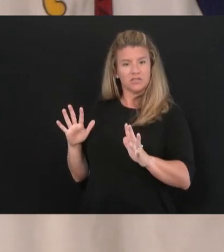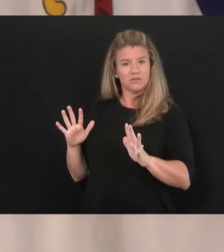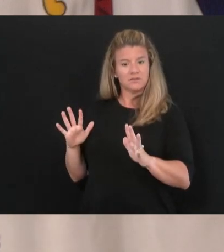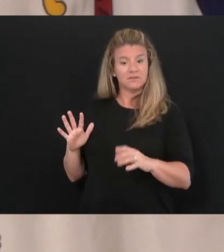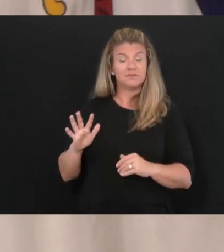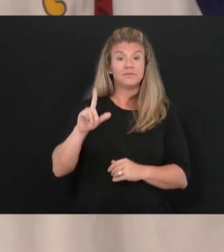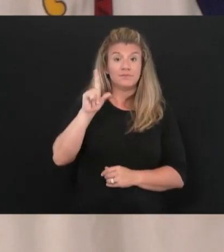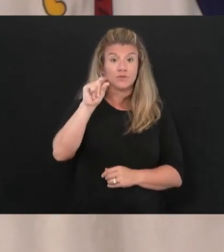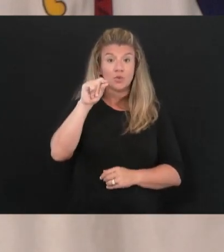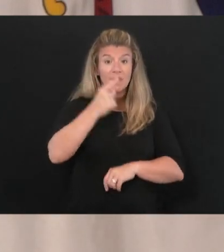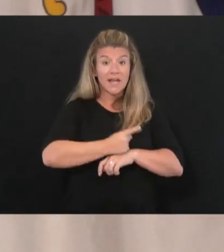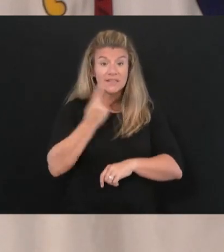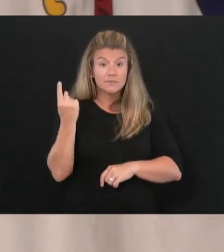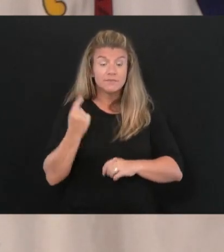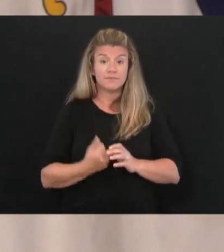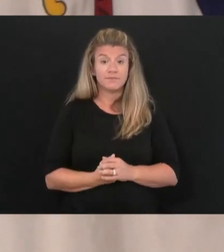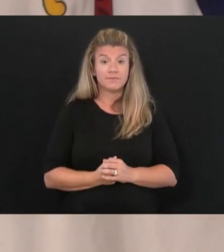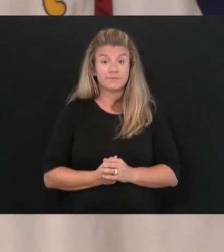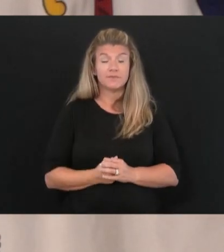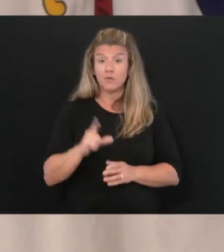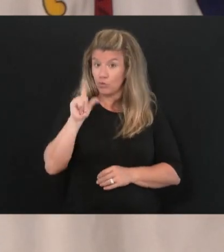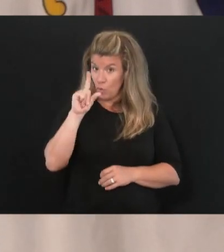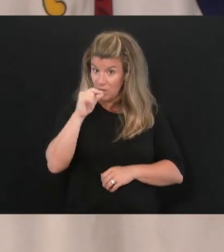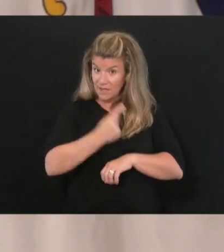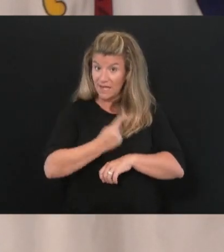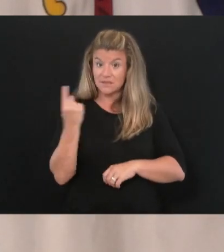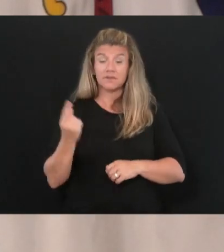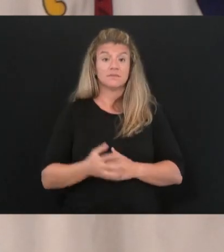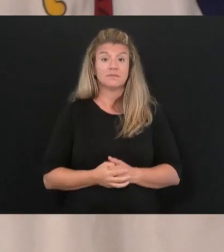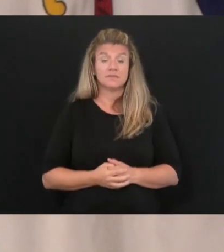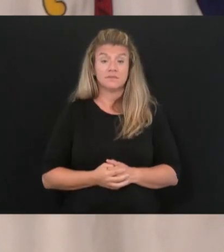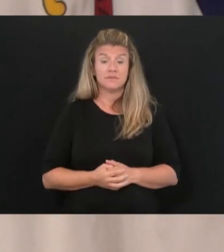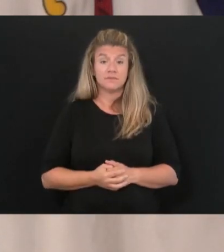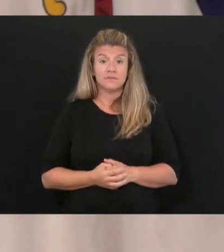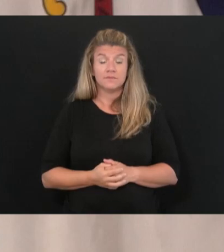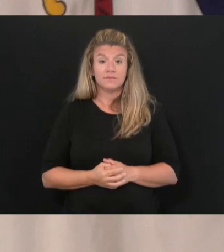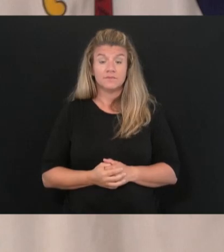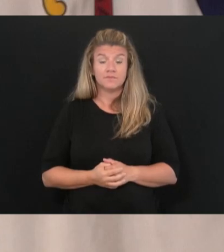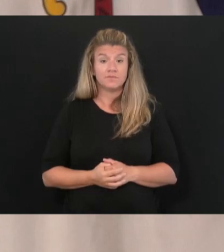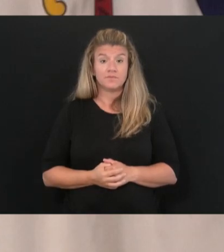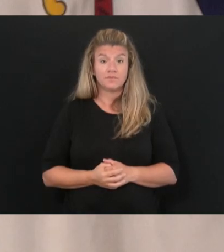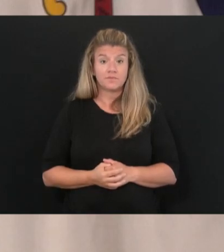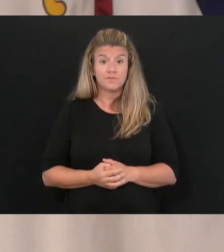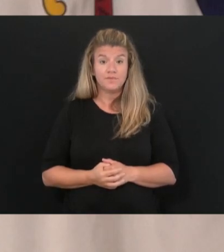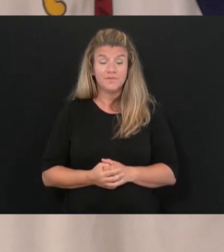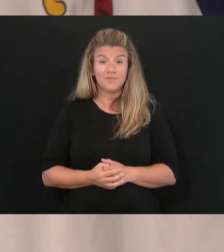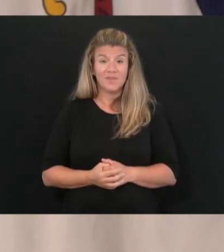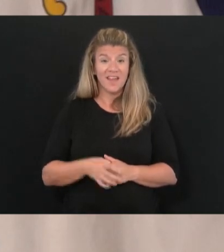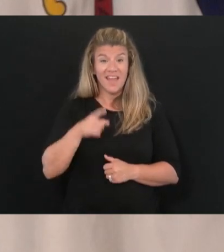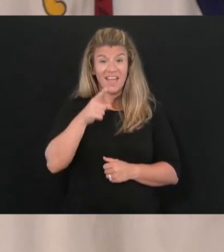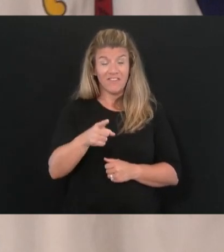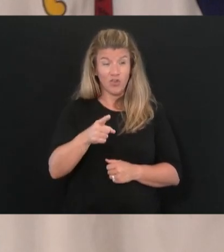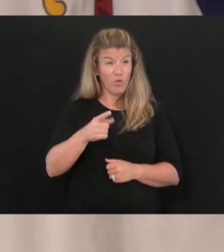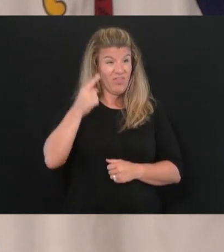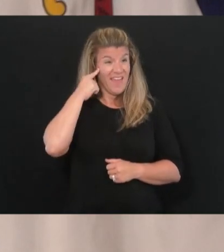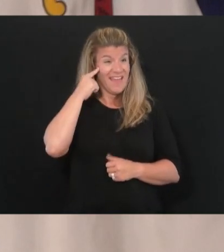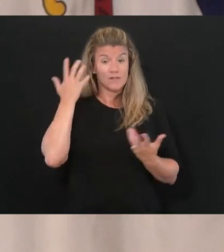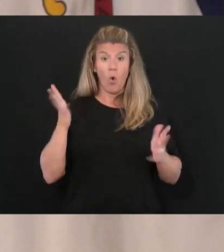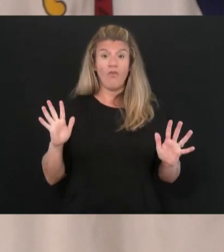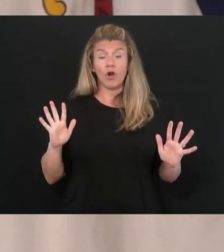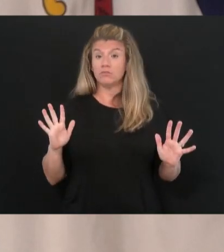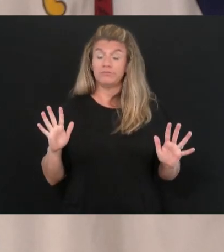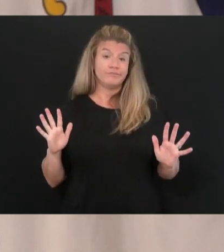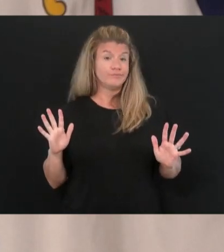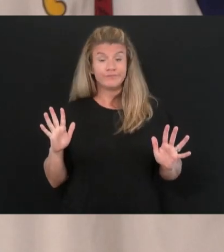20 days. 20 days. Now, if you think that it's over